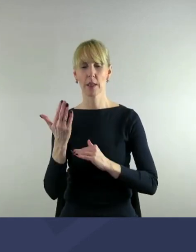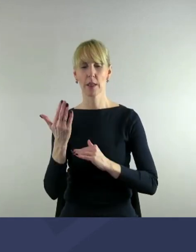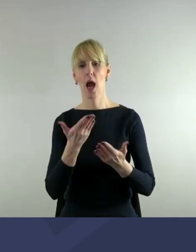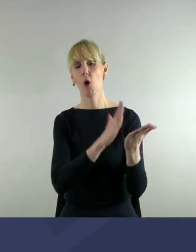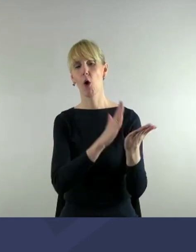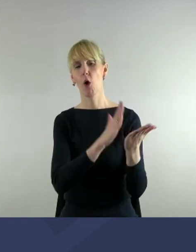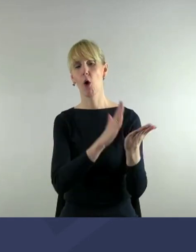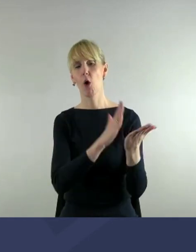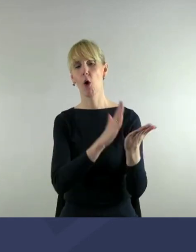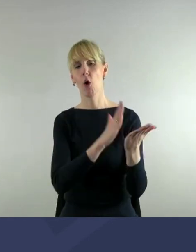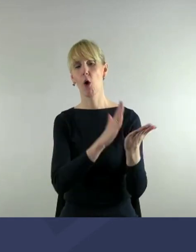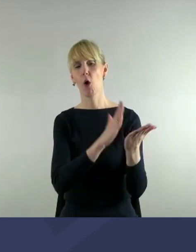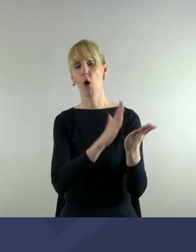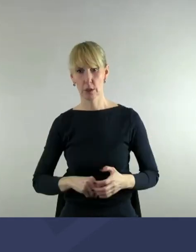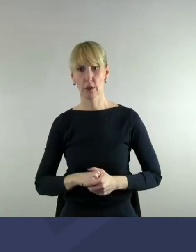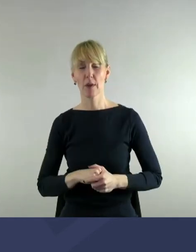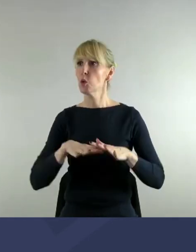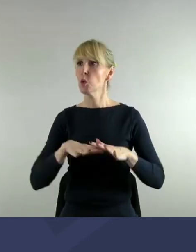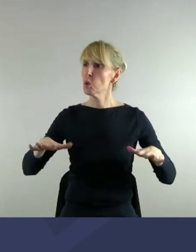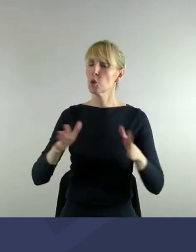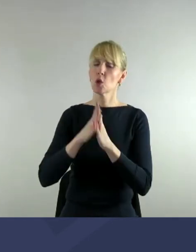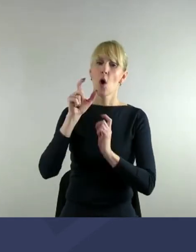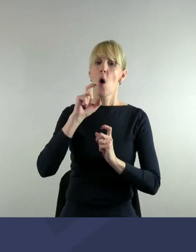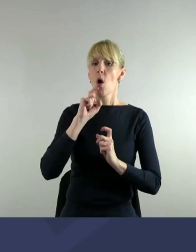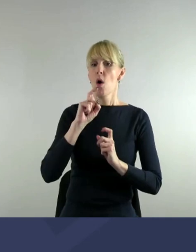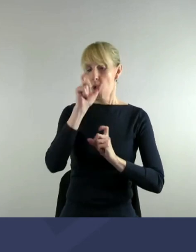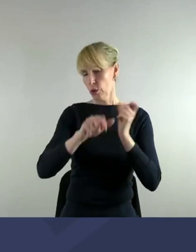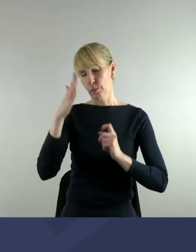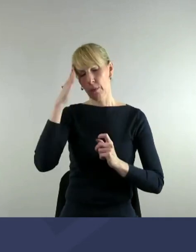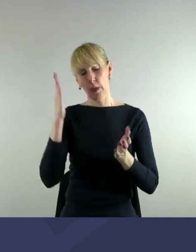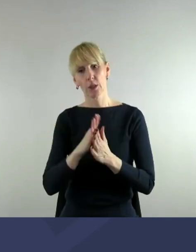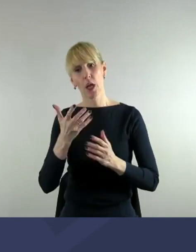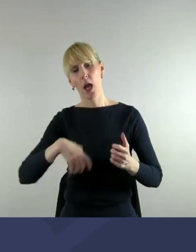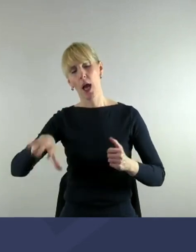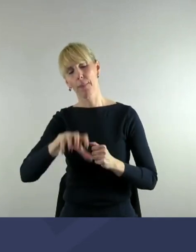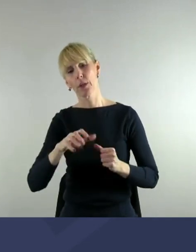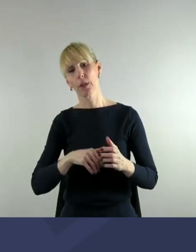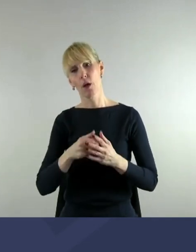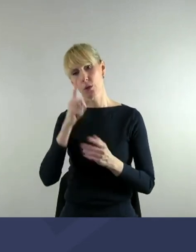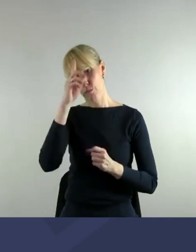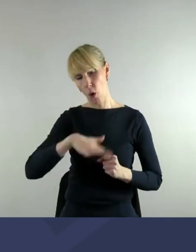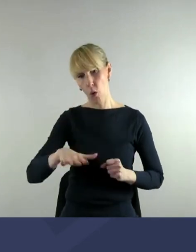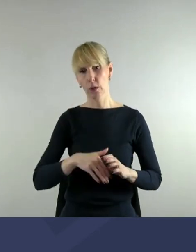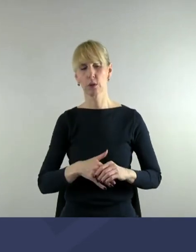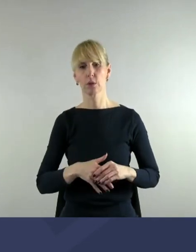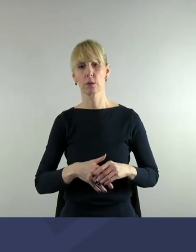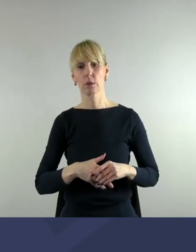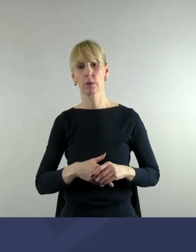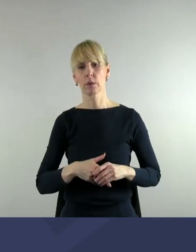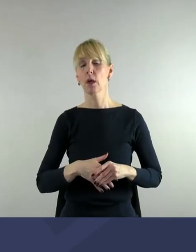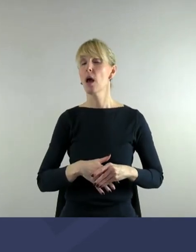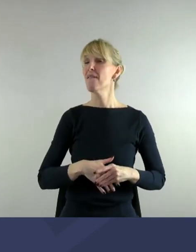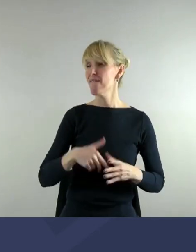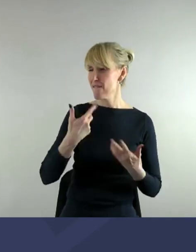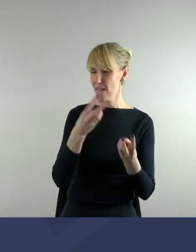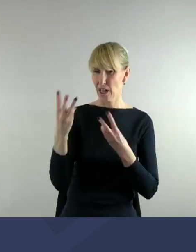of building this readiness, this preparedness, because many people think that the social capital is much more important than the financial one,